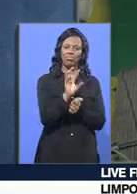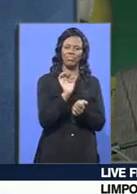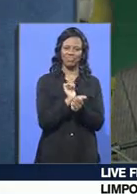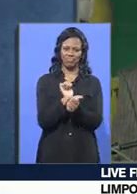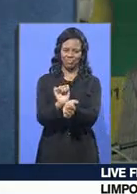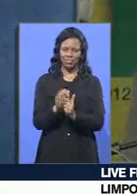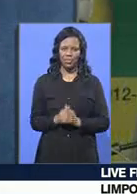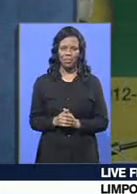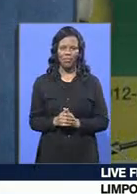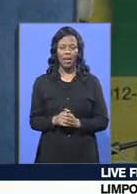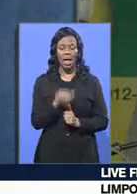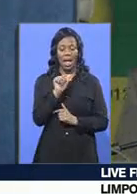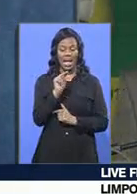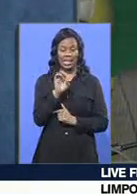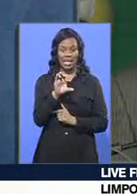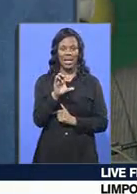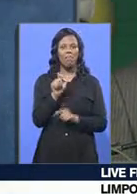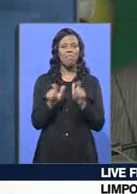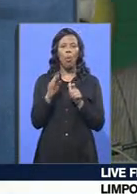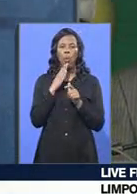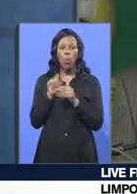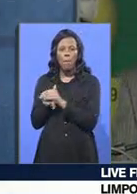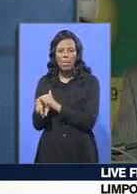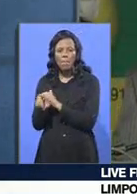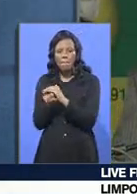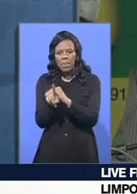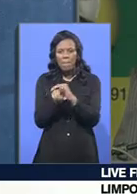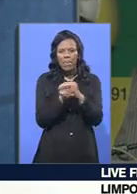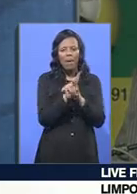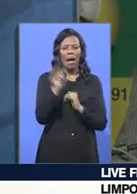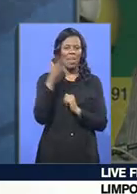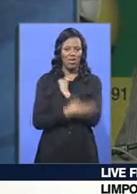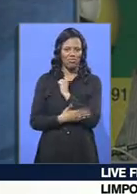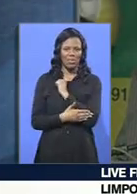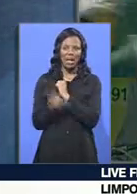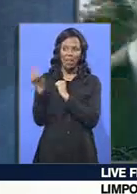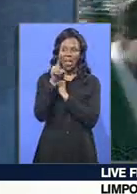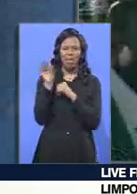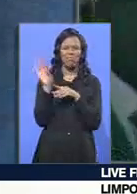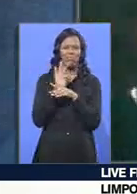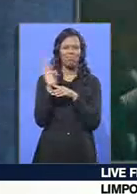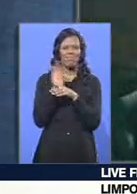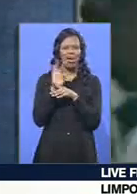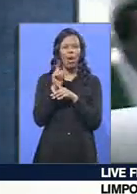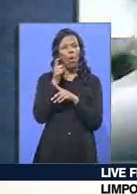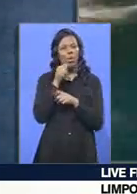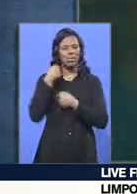The ANC in exile mounted a campaign against the apartheid